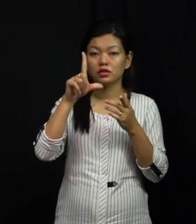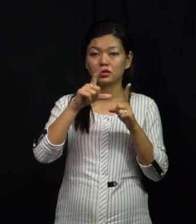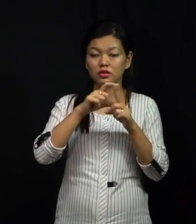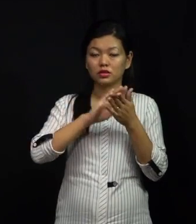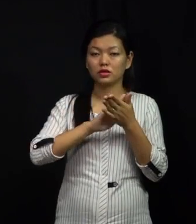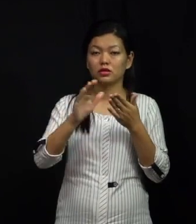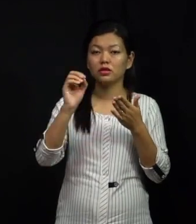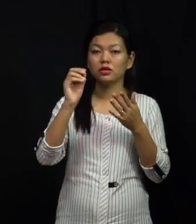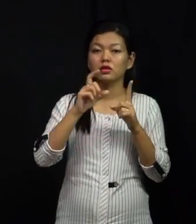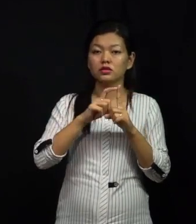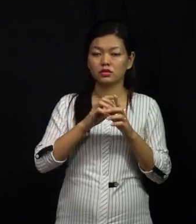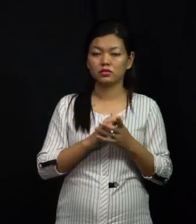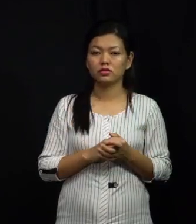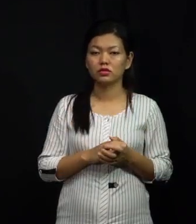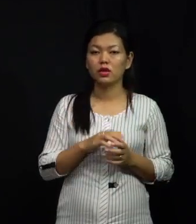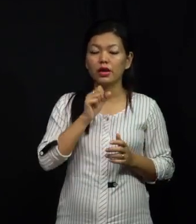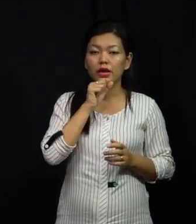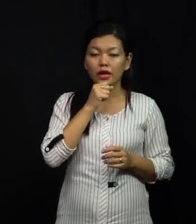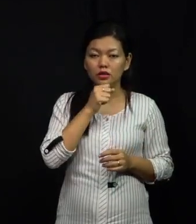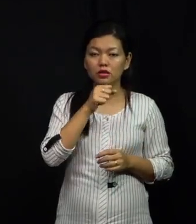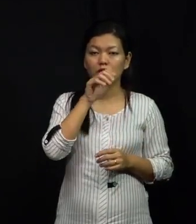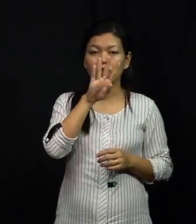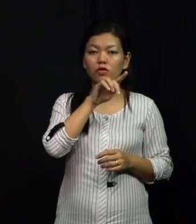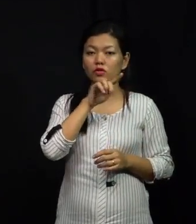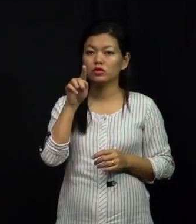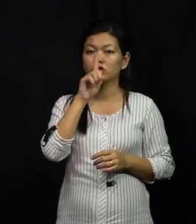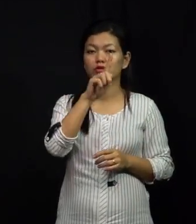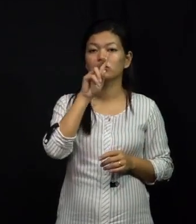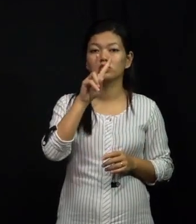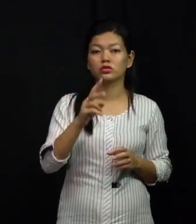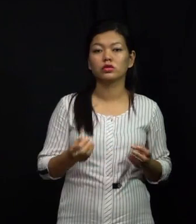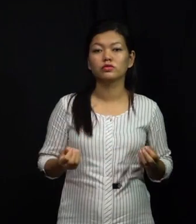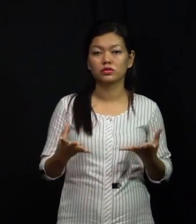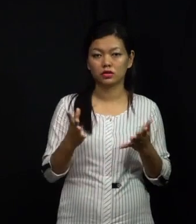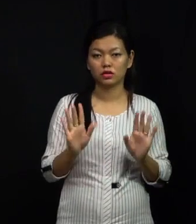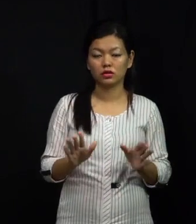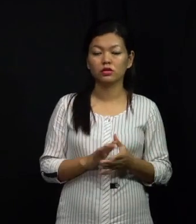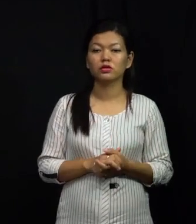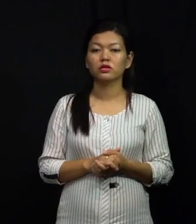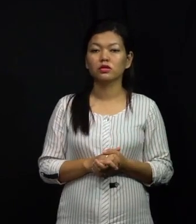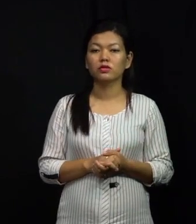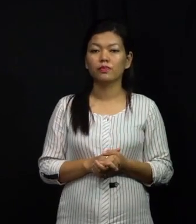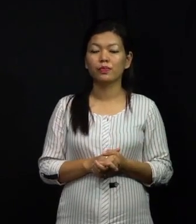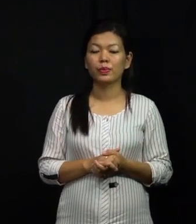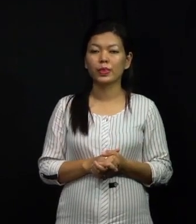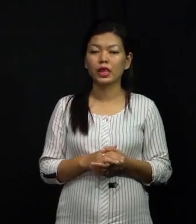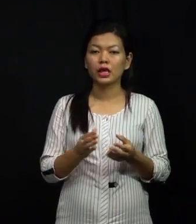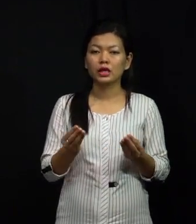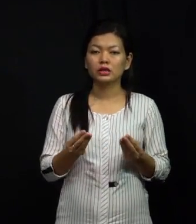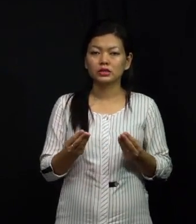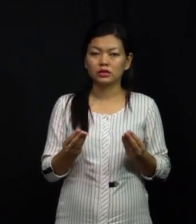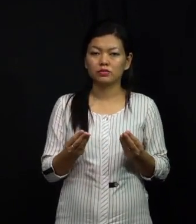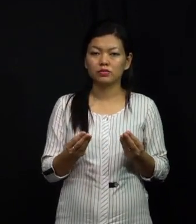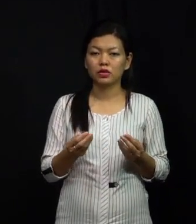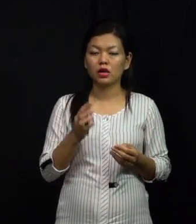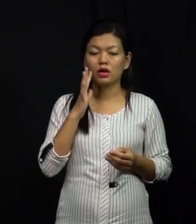your life till 12 years. Okay, so here in this childhood stage also, certain physical,